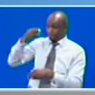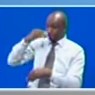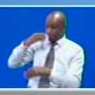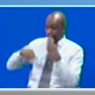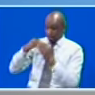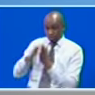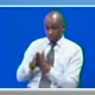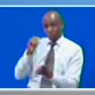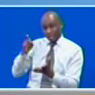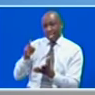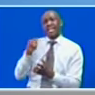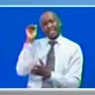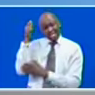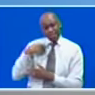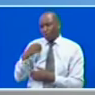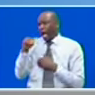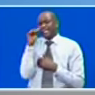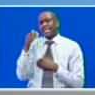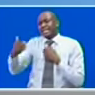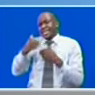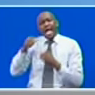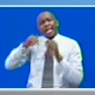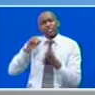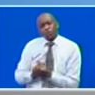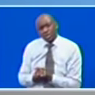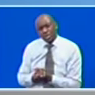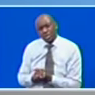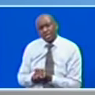what Kenyans will be asking, it is too close to the election. Mm-hmm. Will